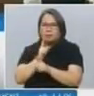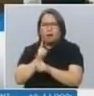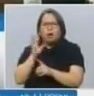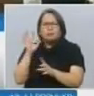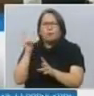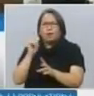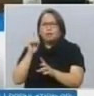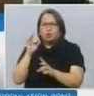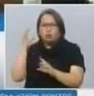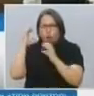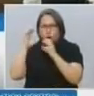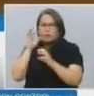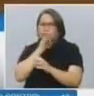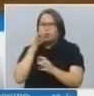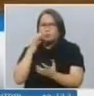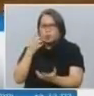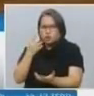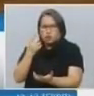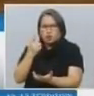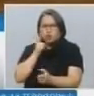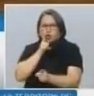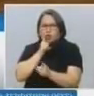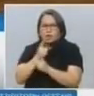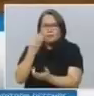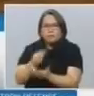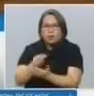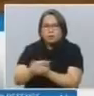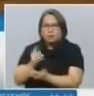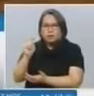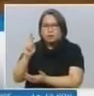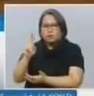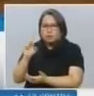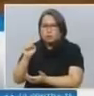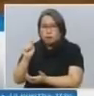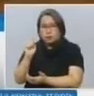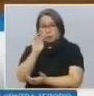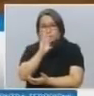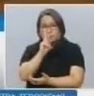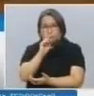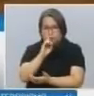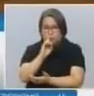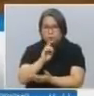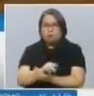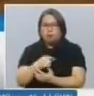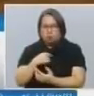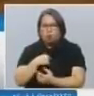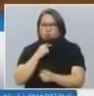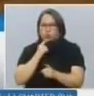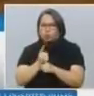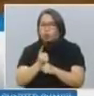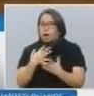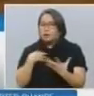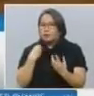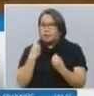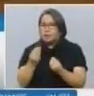I pray that you will do it. My administration remains firm in its resolve to ensure that the